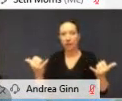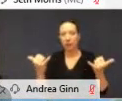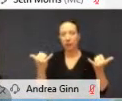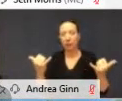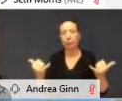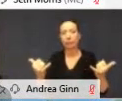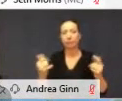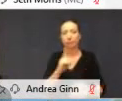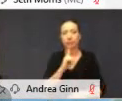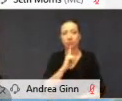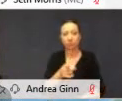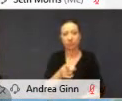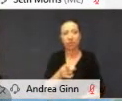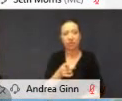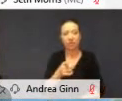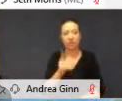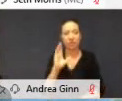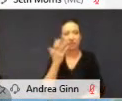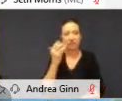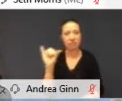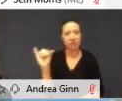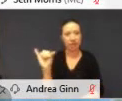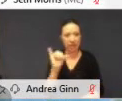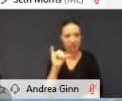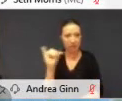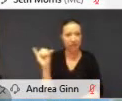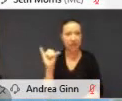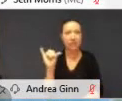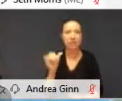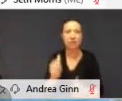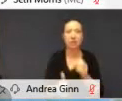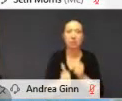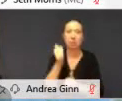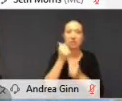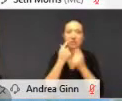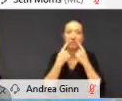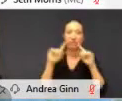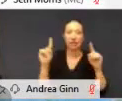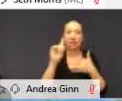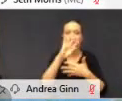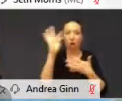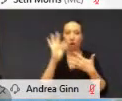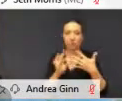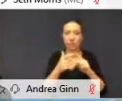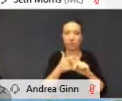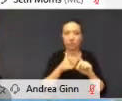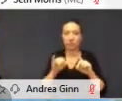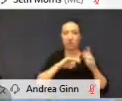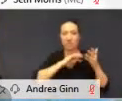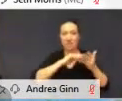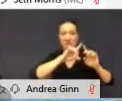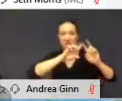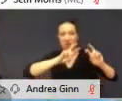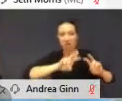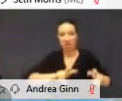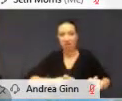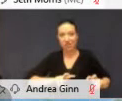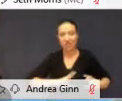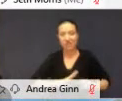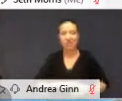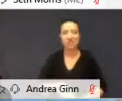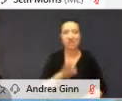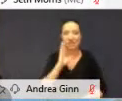it really does look like that some of the most effective options in the analysis for meeting the goals of